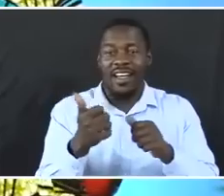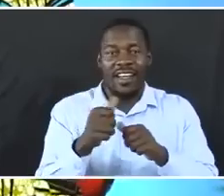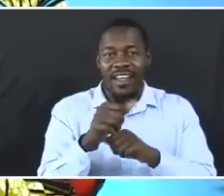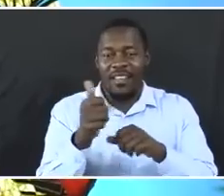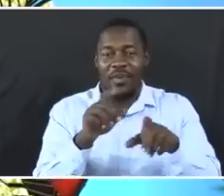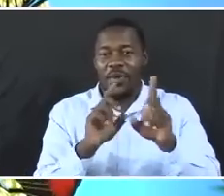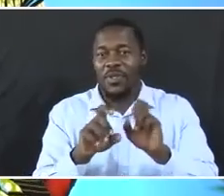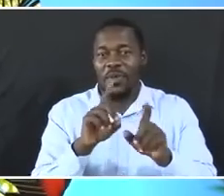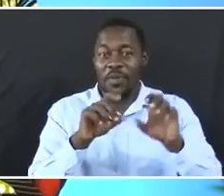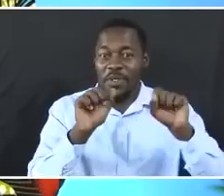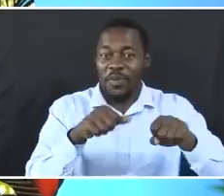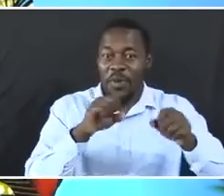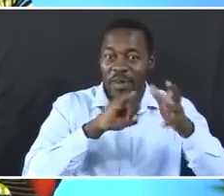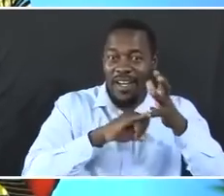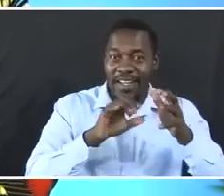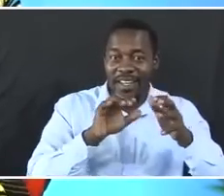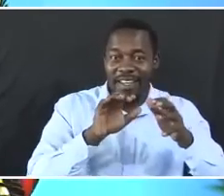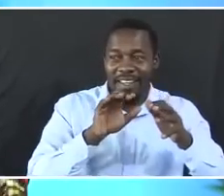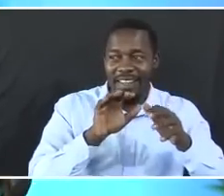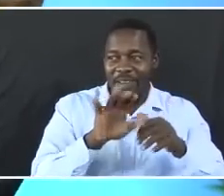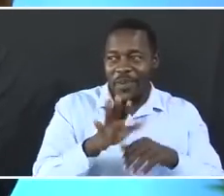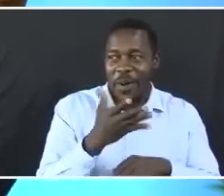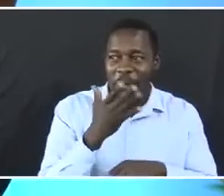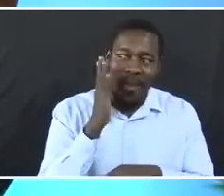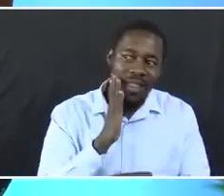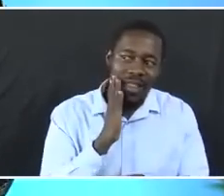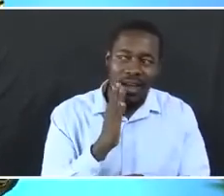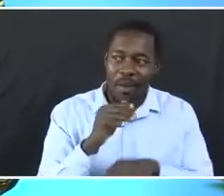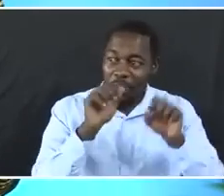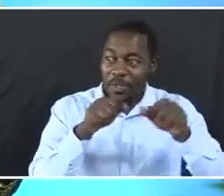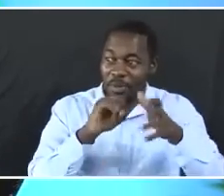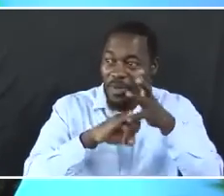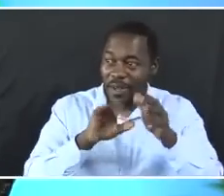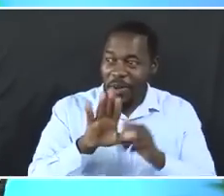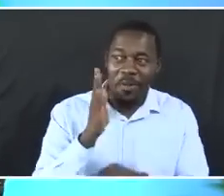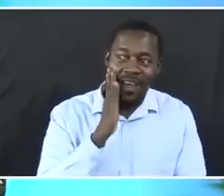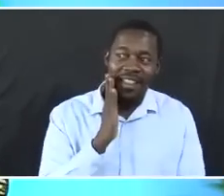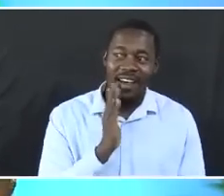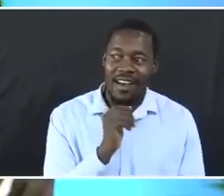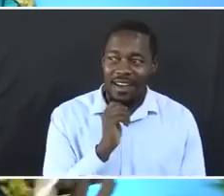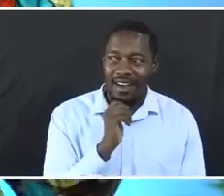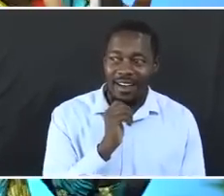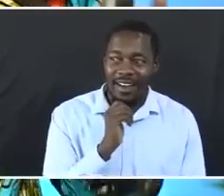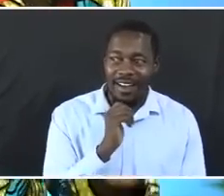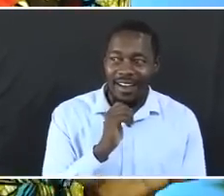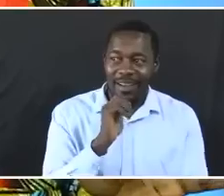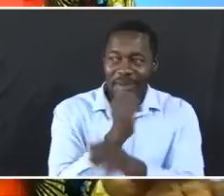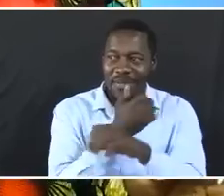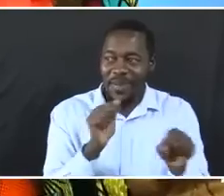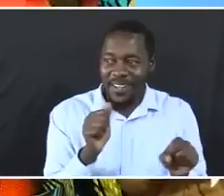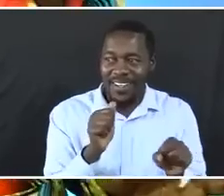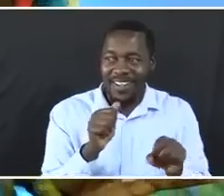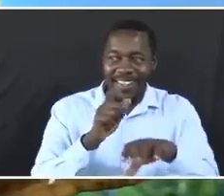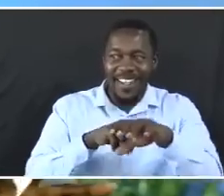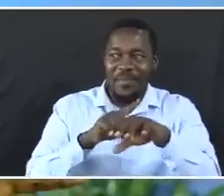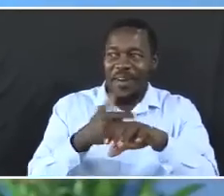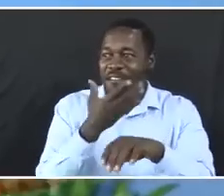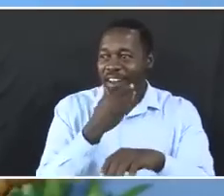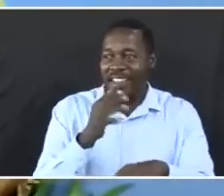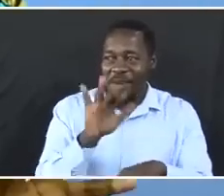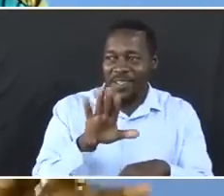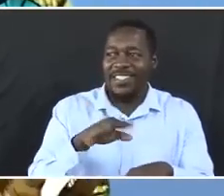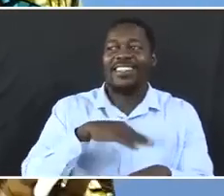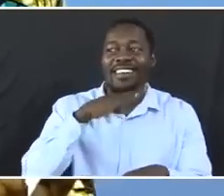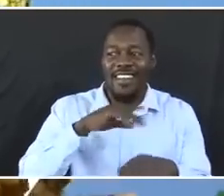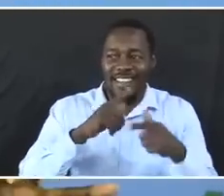to infidelity? Now, these are many questions in one statement. They are finding out what is